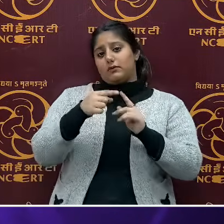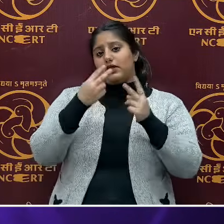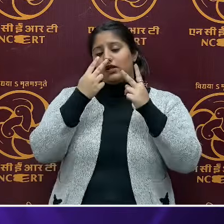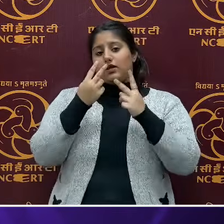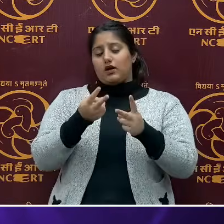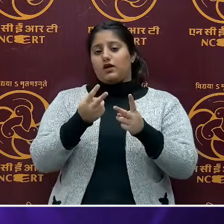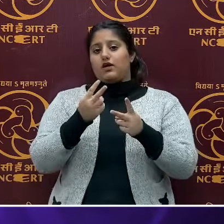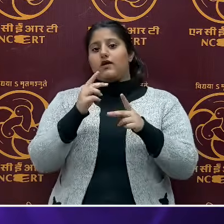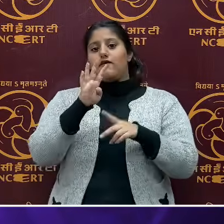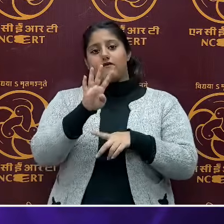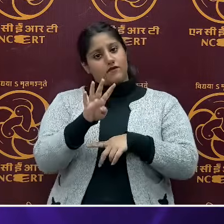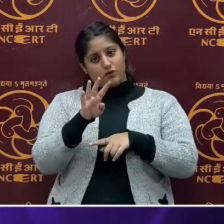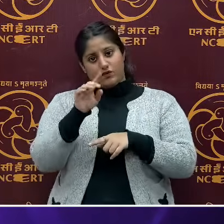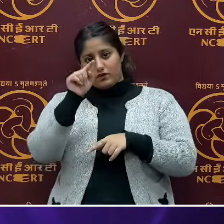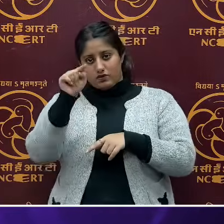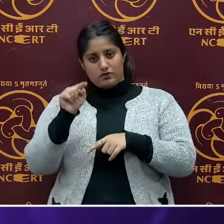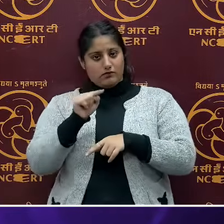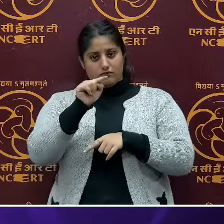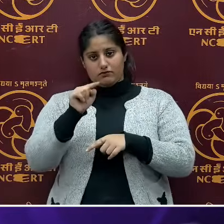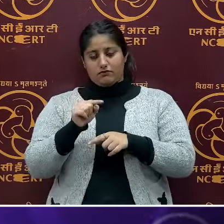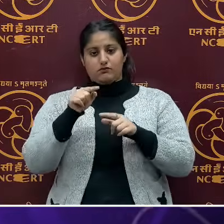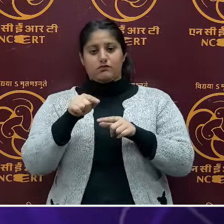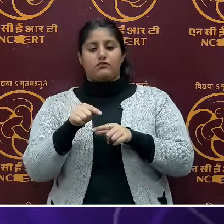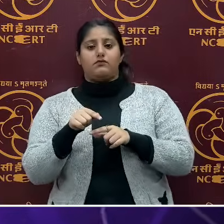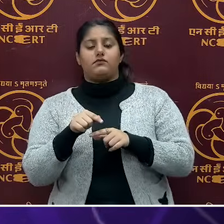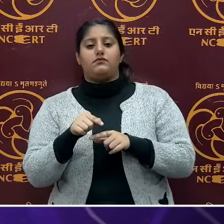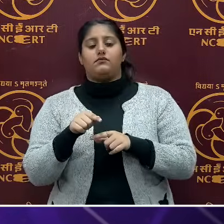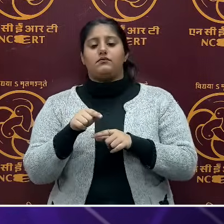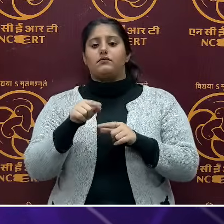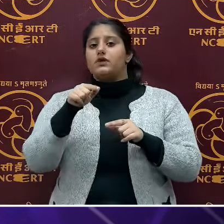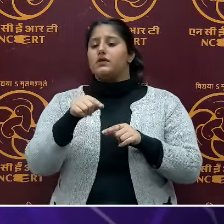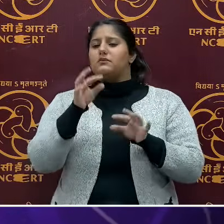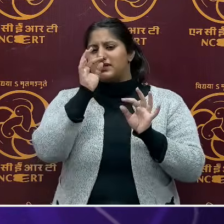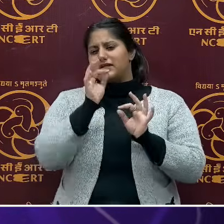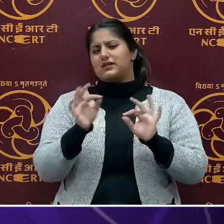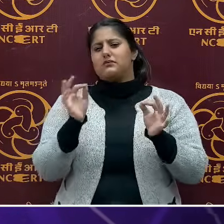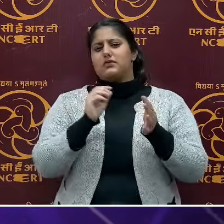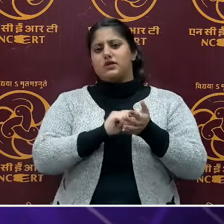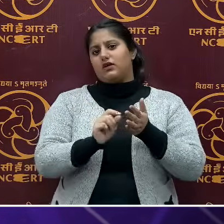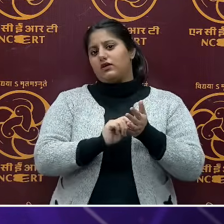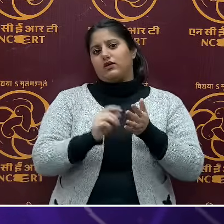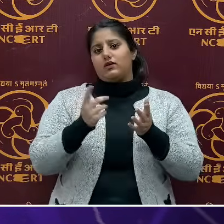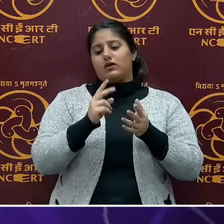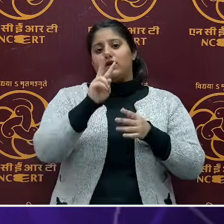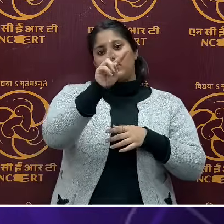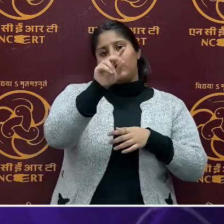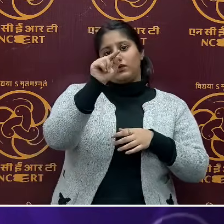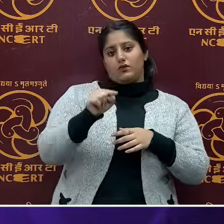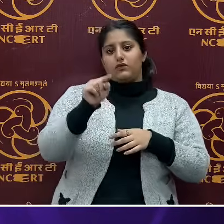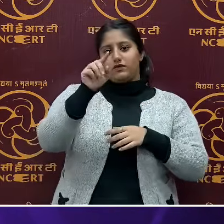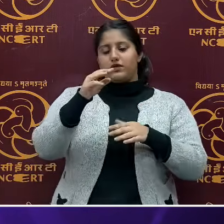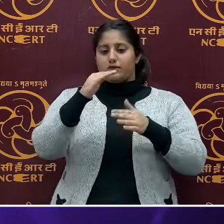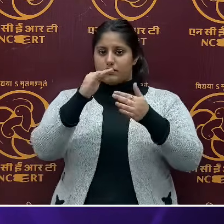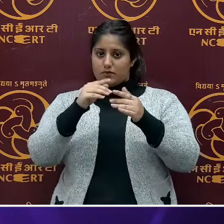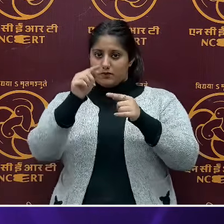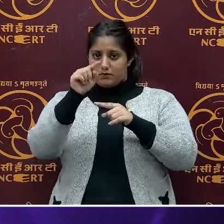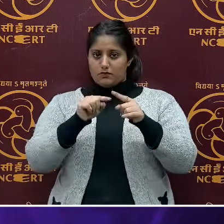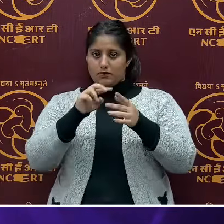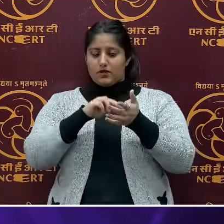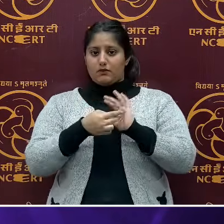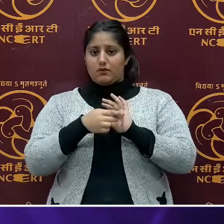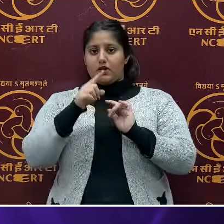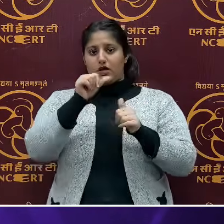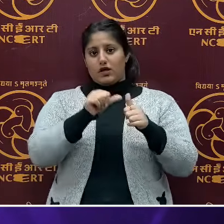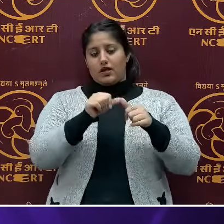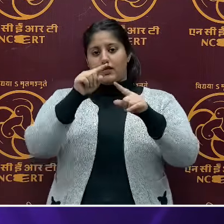the form of 4 dots. So we can just simply write down that two ratios are in proportion, that means A is